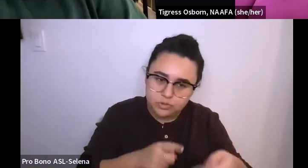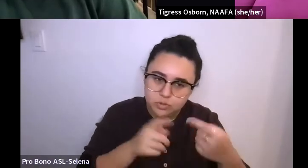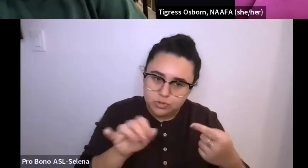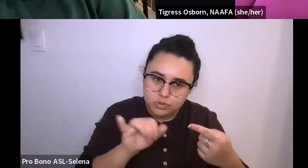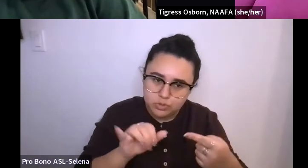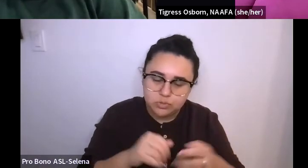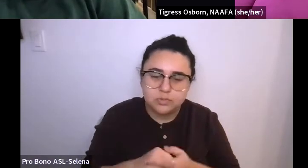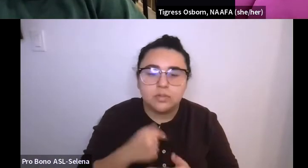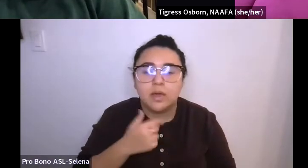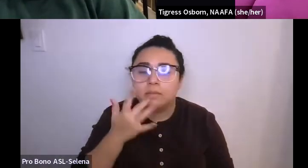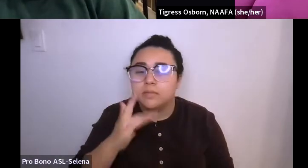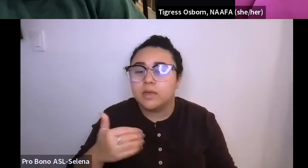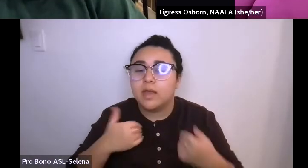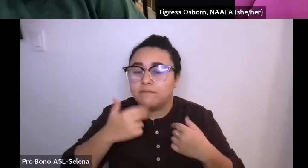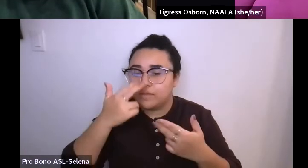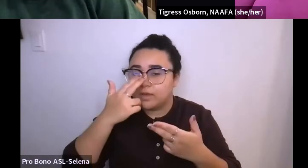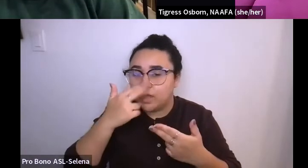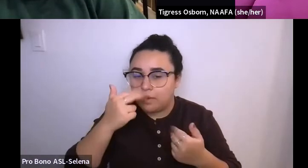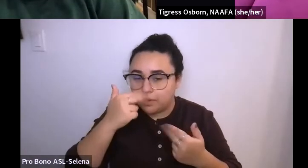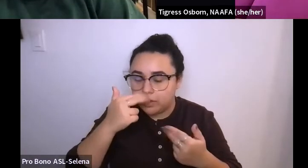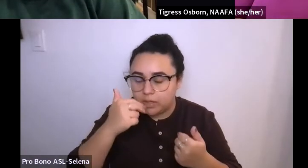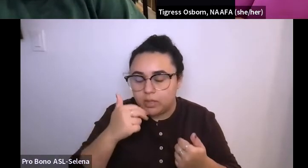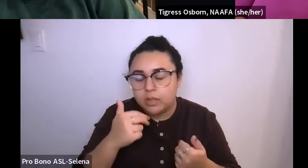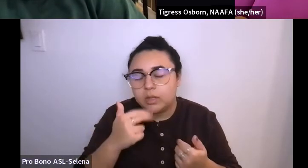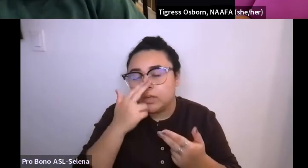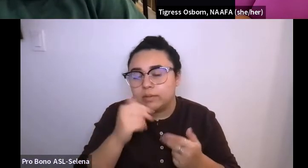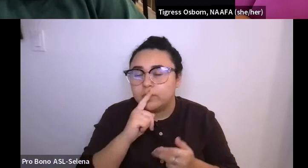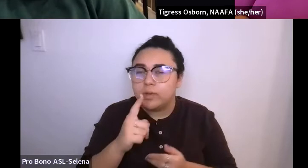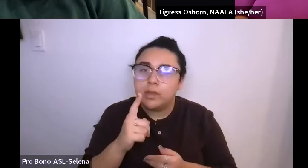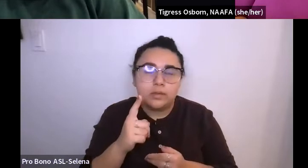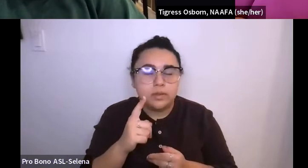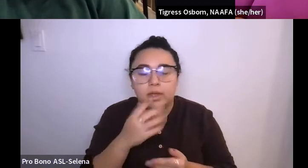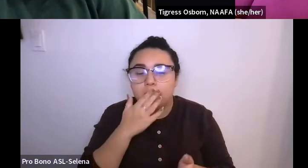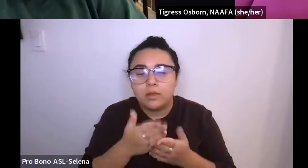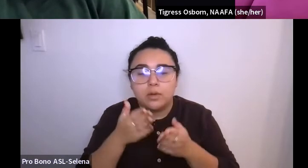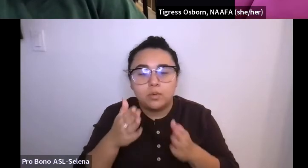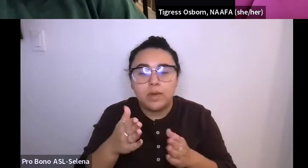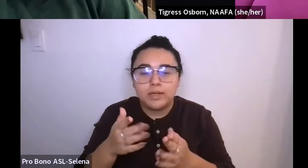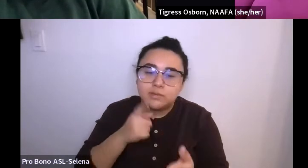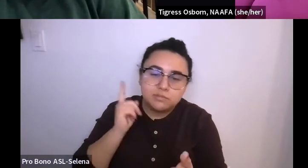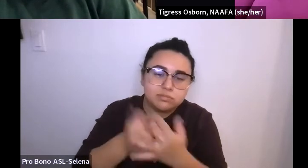I have comedy, because comedy is an excellent way of communicating something.